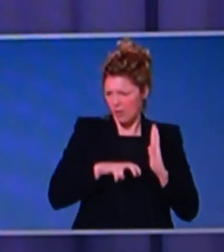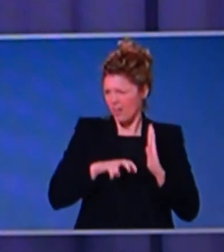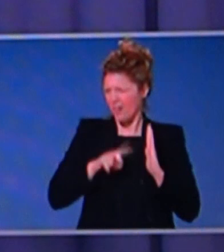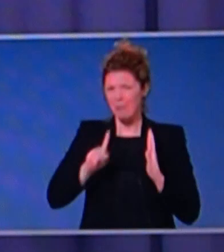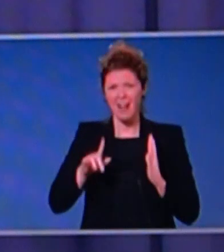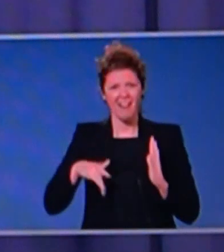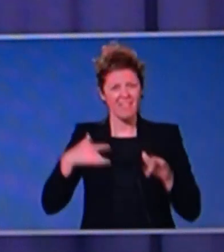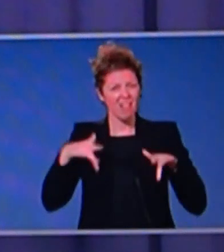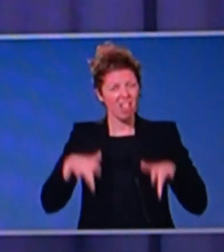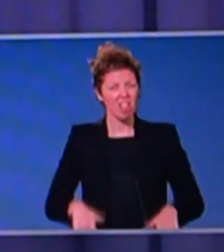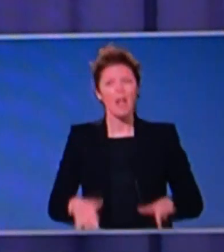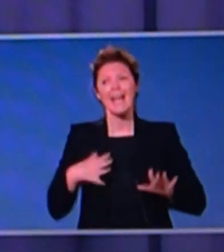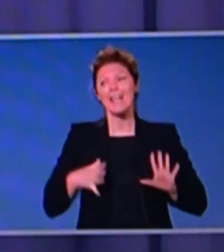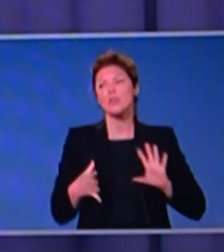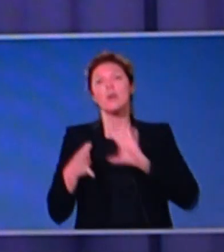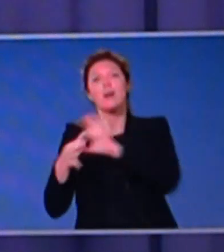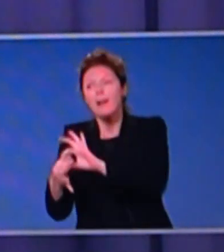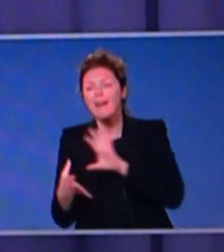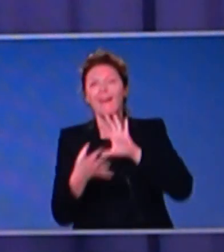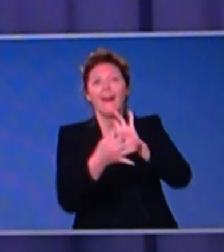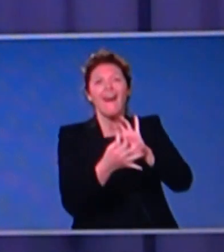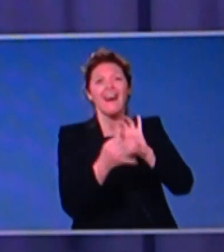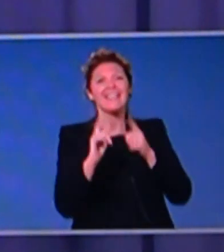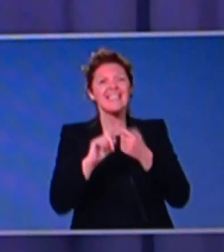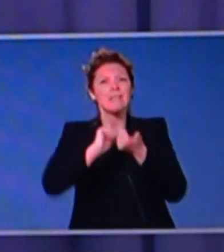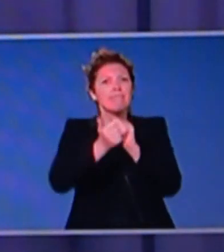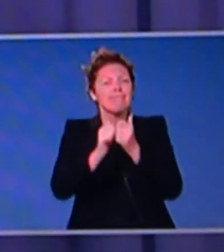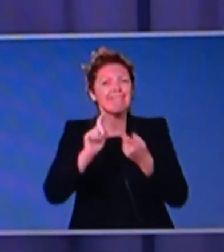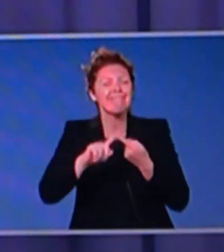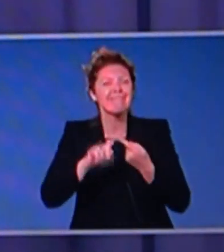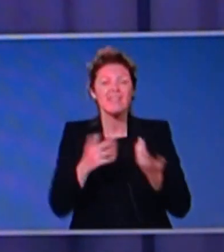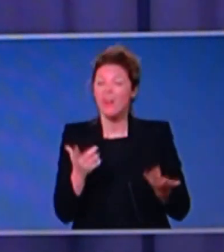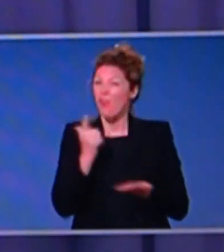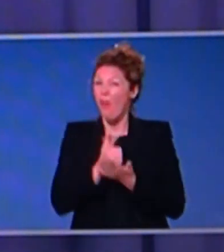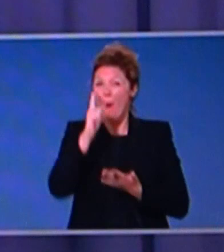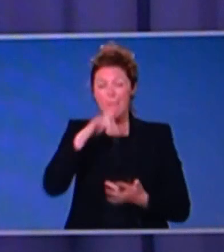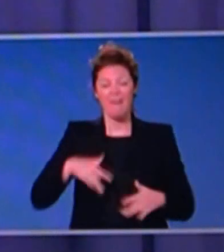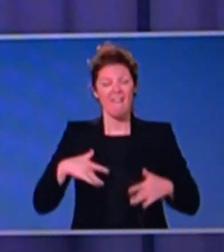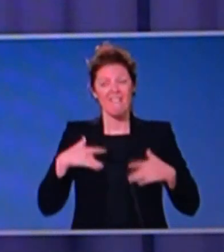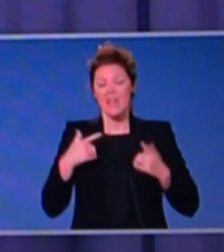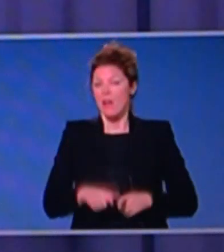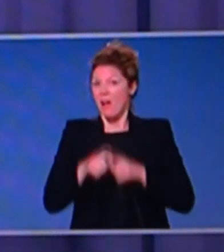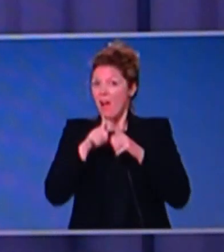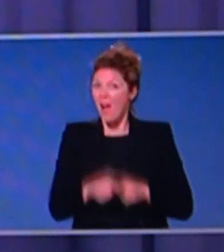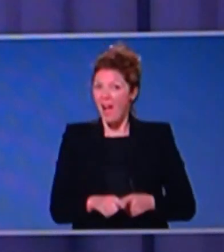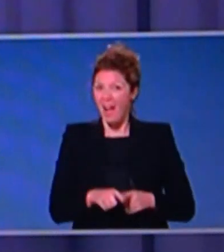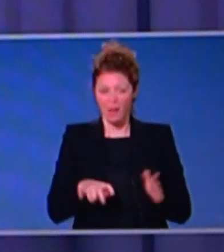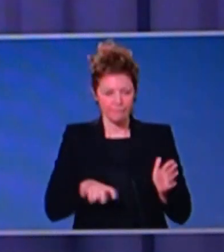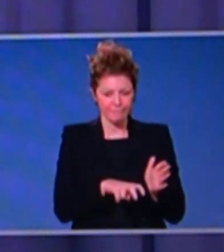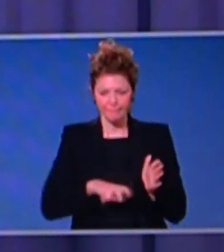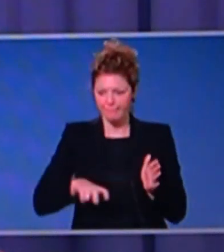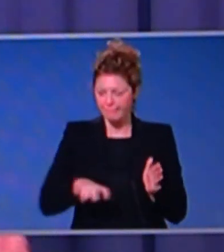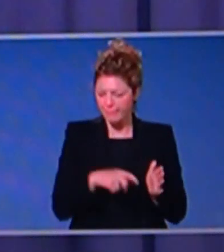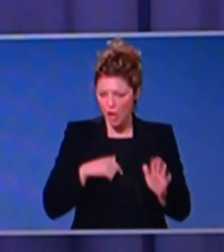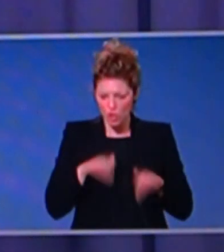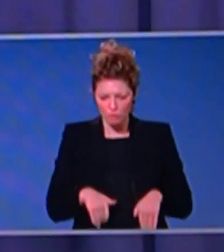has manifested itself in what we have heard over the last month. People are finding it challenging living in confined spaces. The